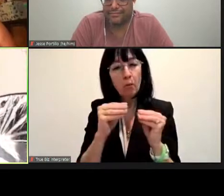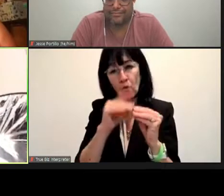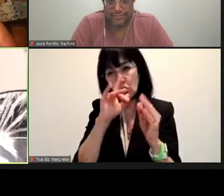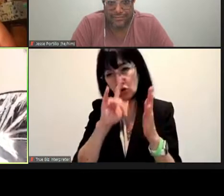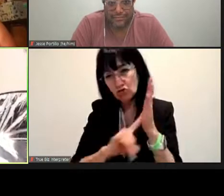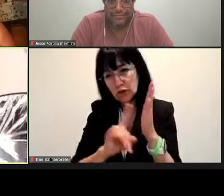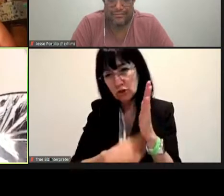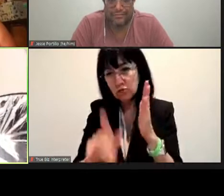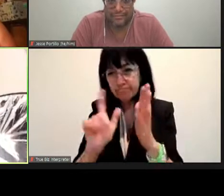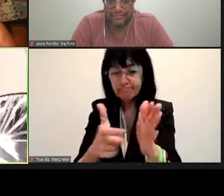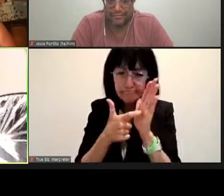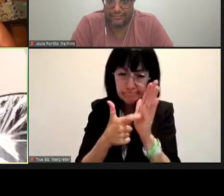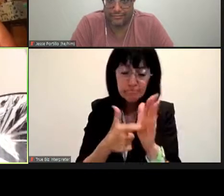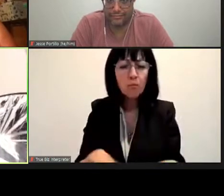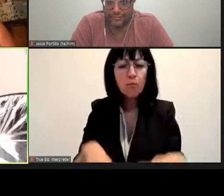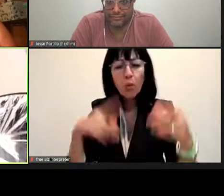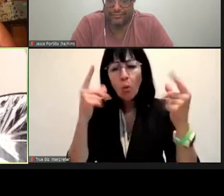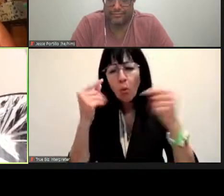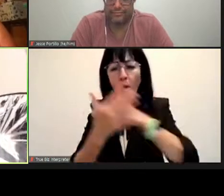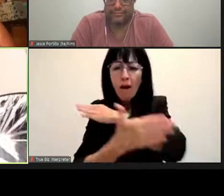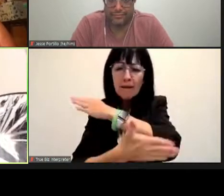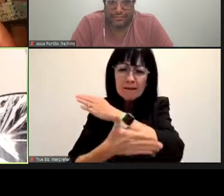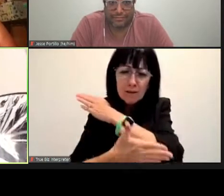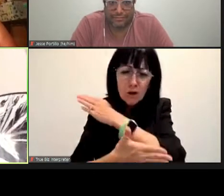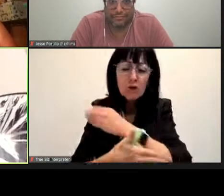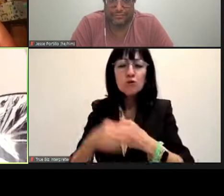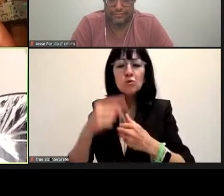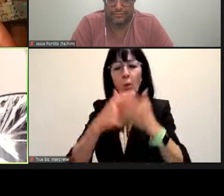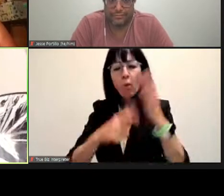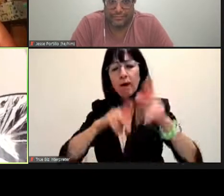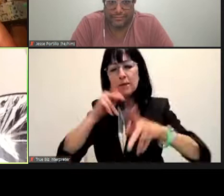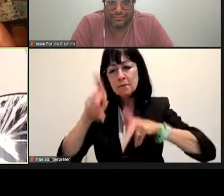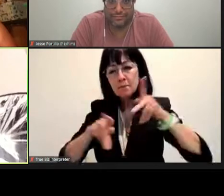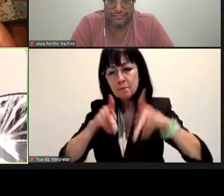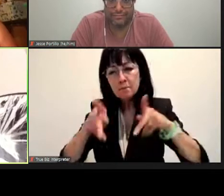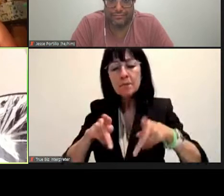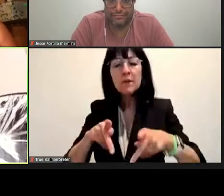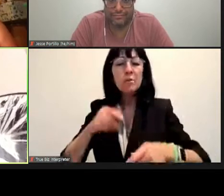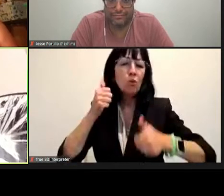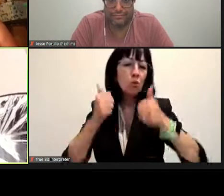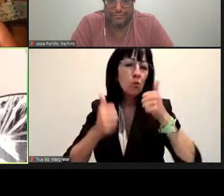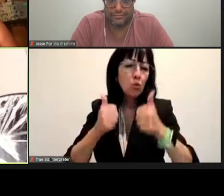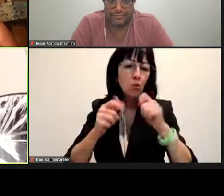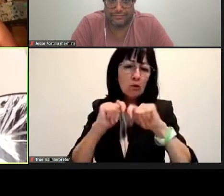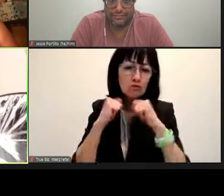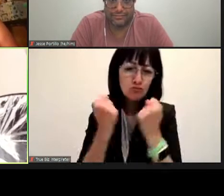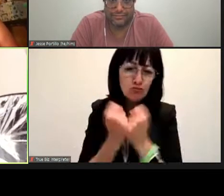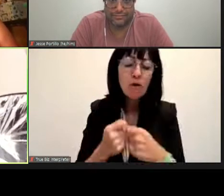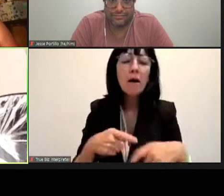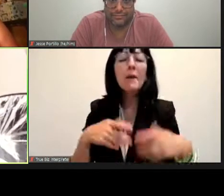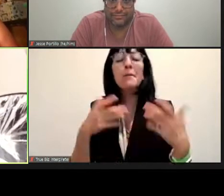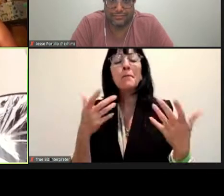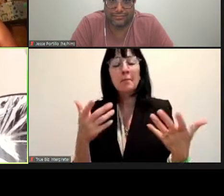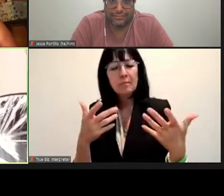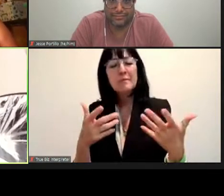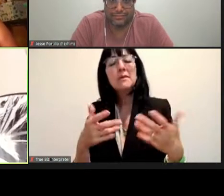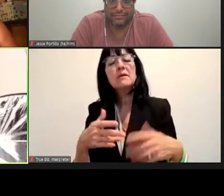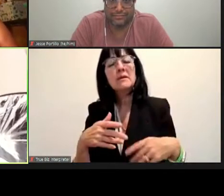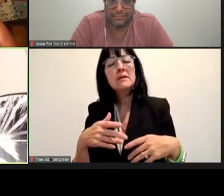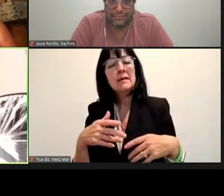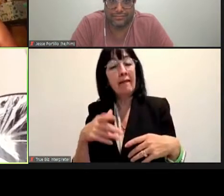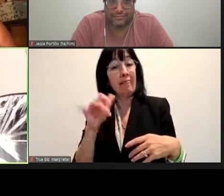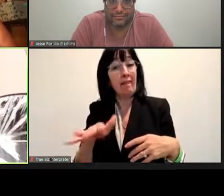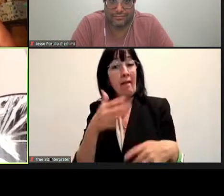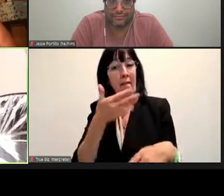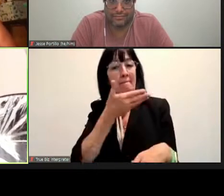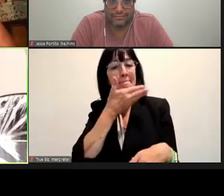What country, what people, what tribe, what area? Like, all of that is going to make a better product in